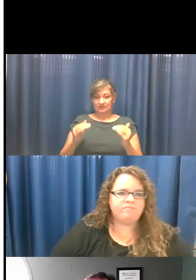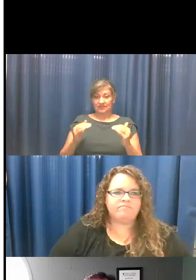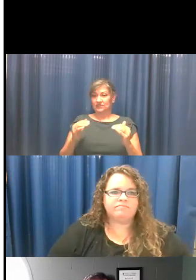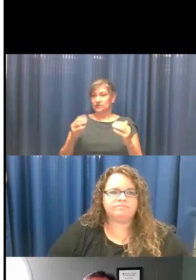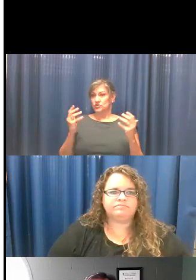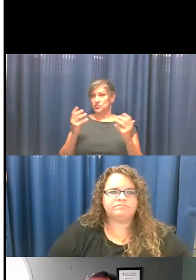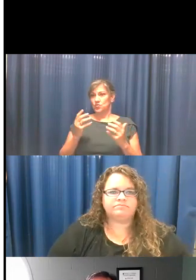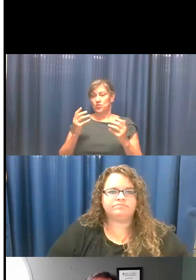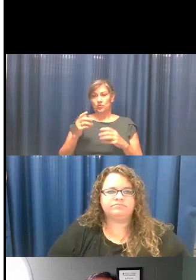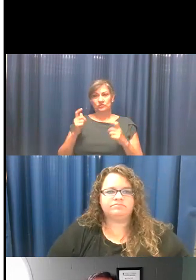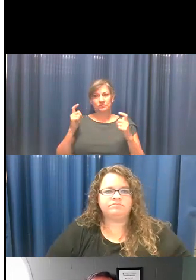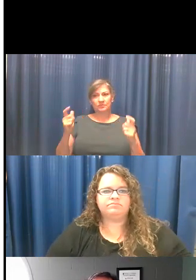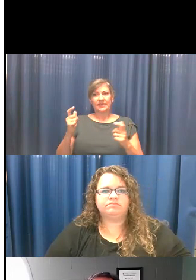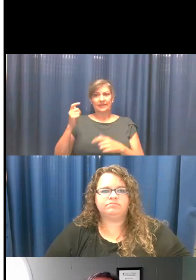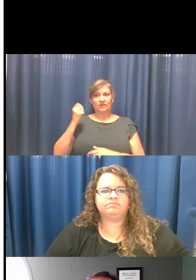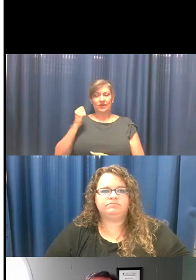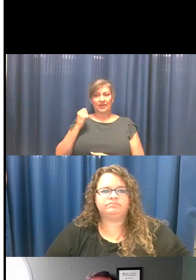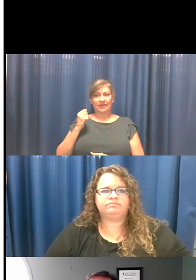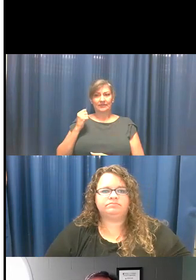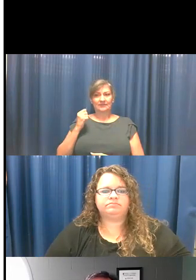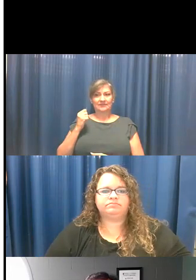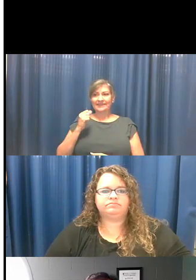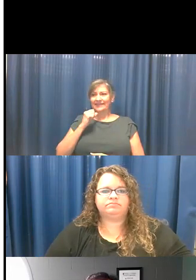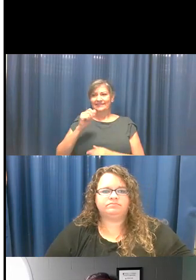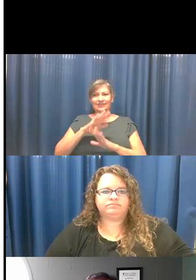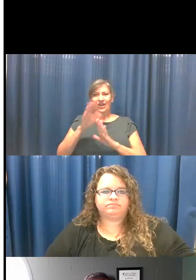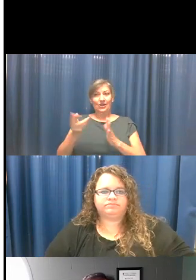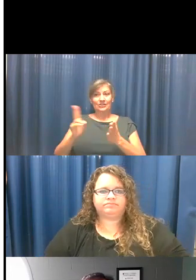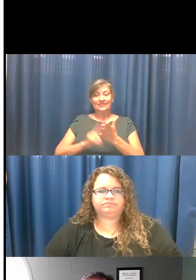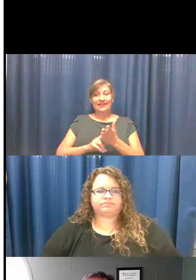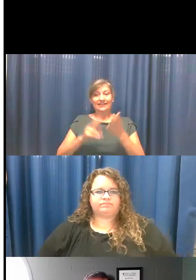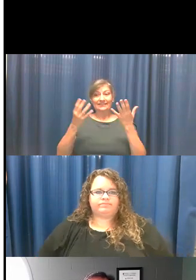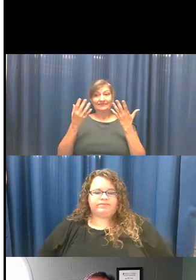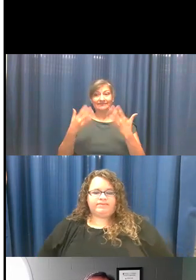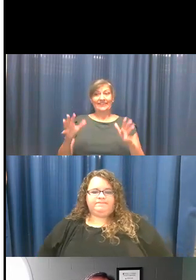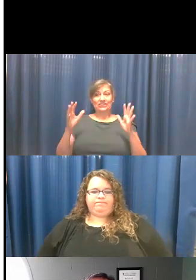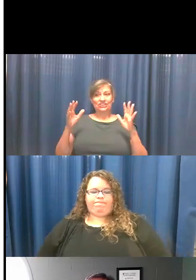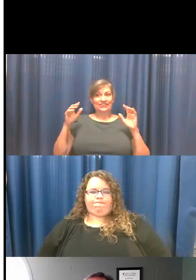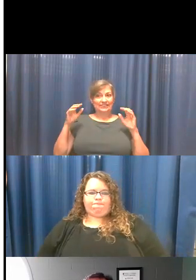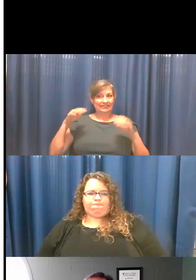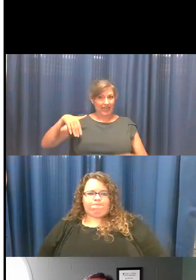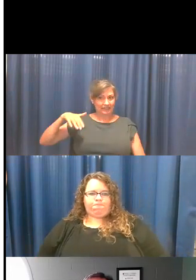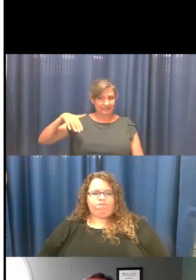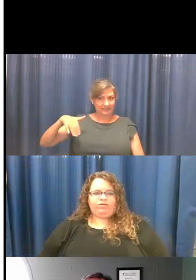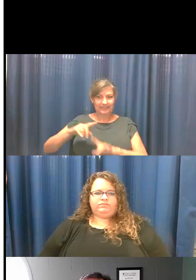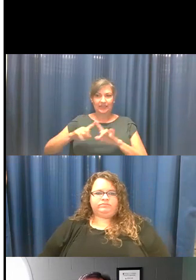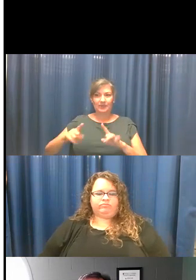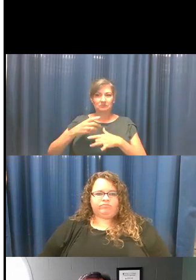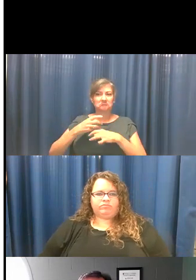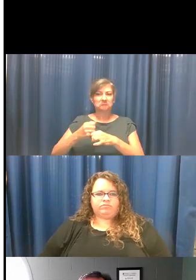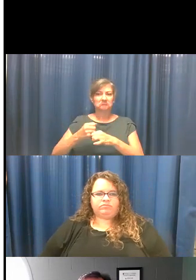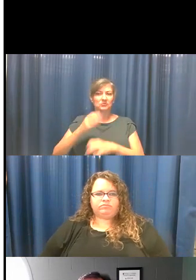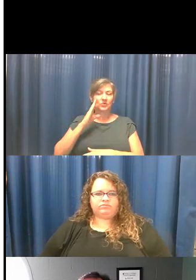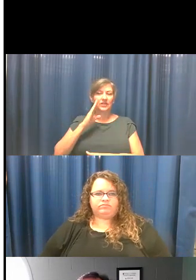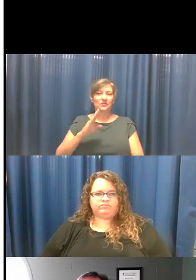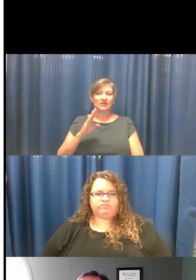heading our way. Hopefully it's not all signed and I's dotted and T's crossed, but we're confident we will receive